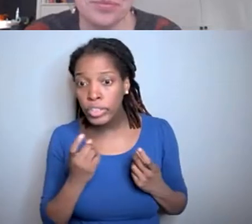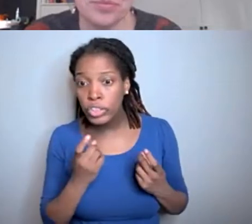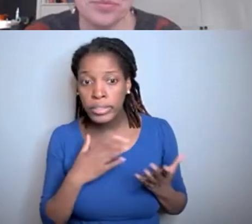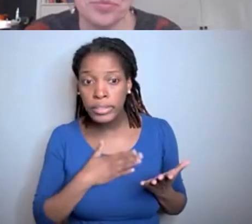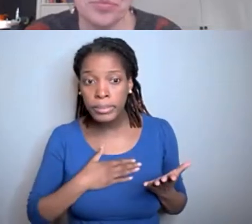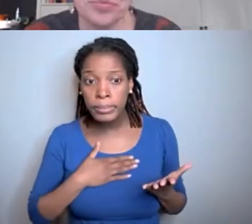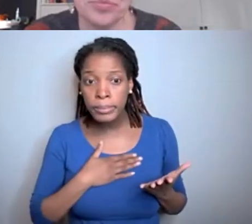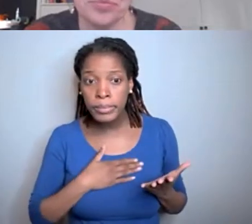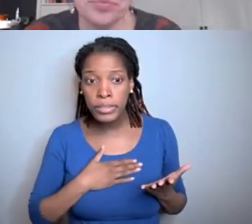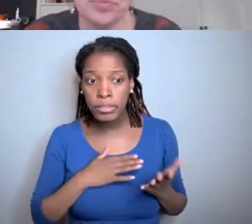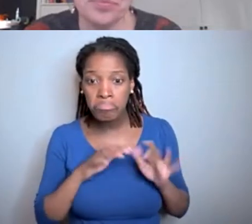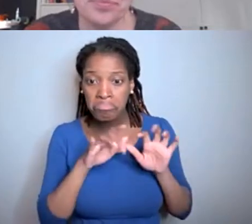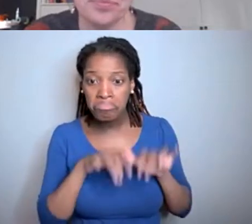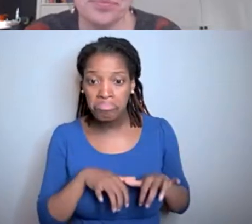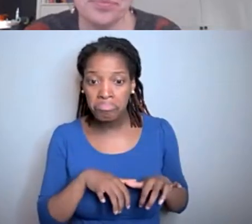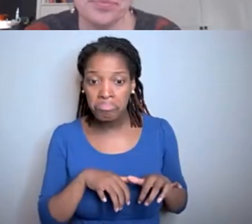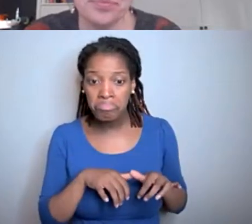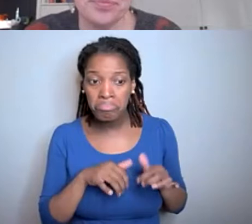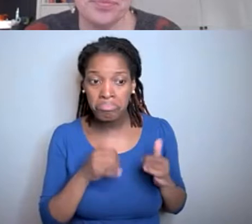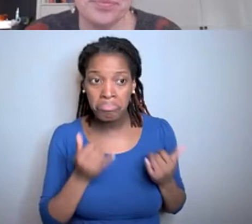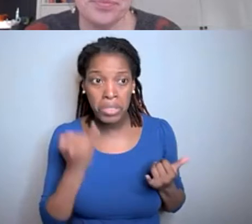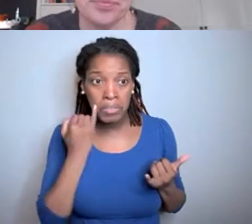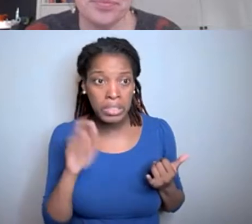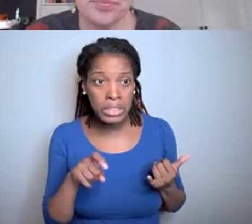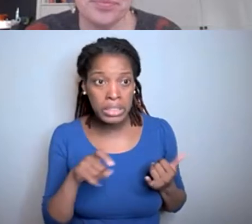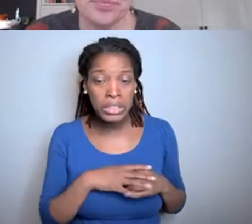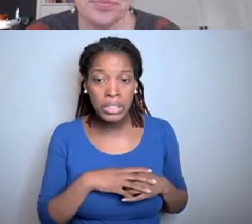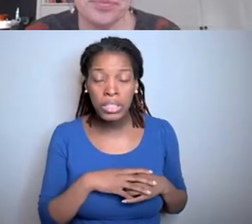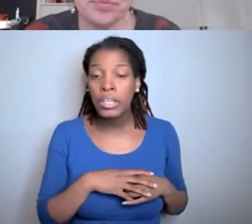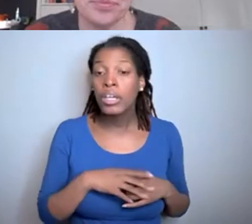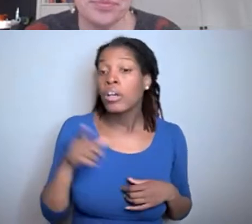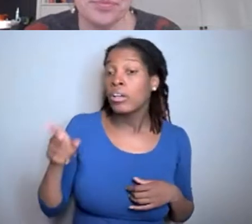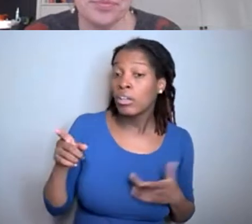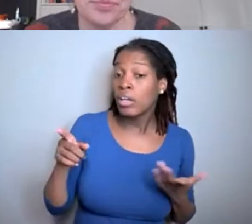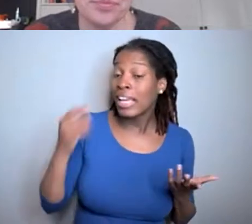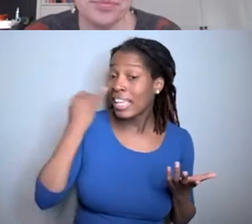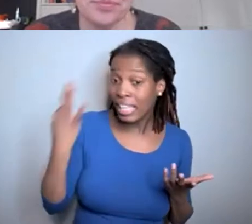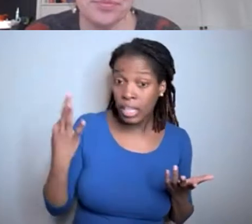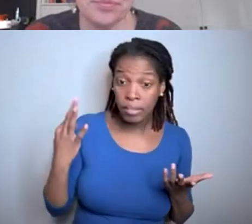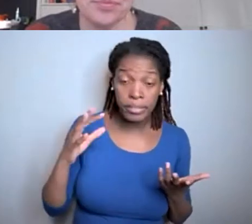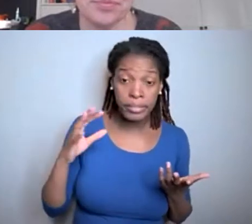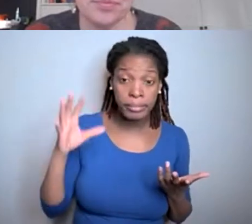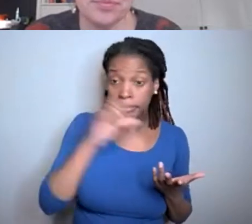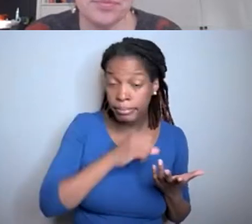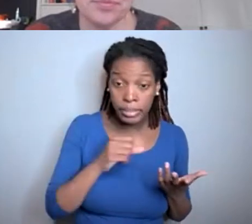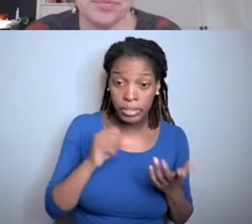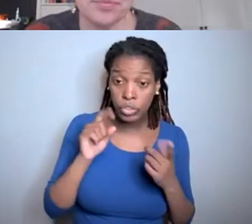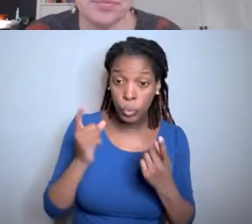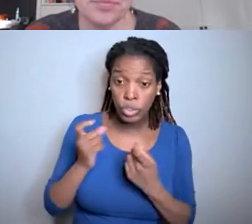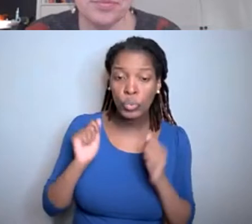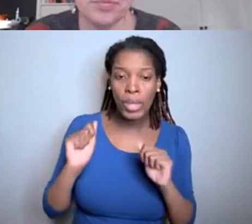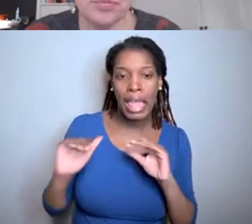free to put more questions in there yeah and you can always email um myself as mayoral at